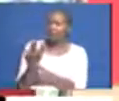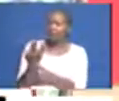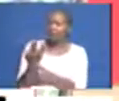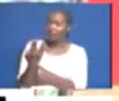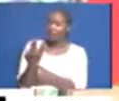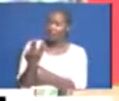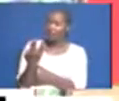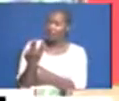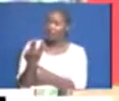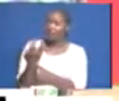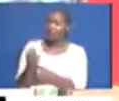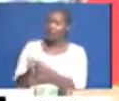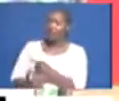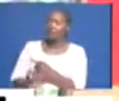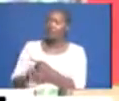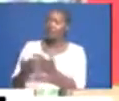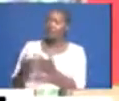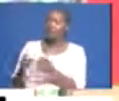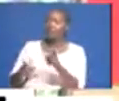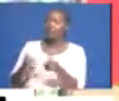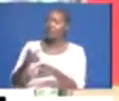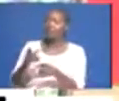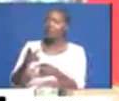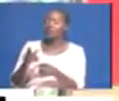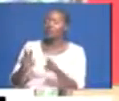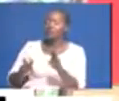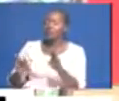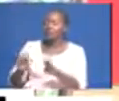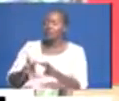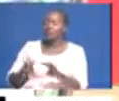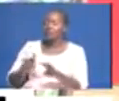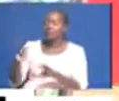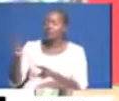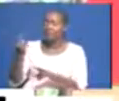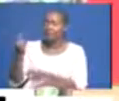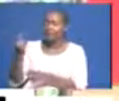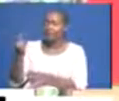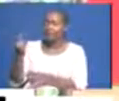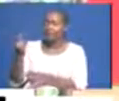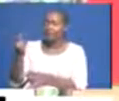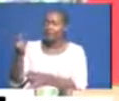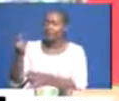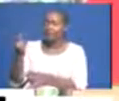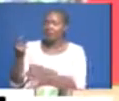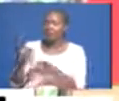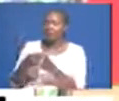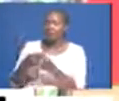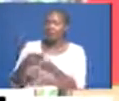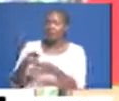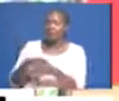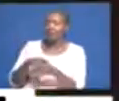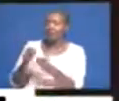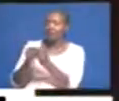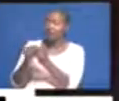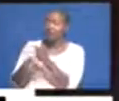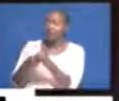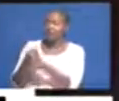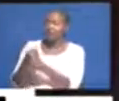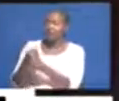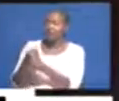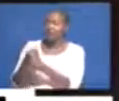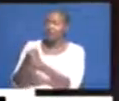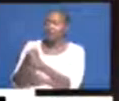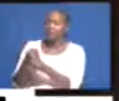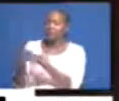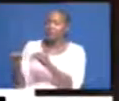1954 on the southern shores of Lake Victoria in Kenya. And then when I was 10 years old, I moved